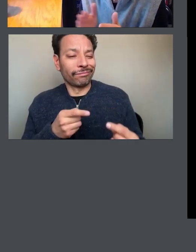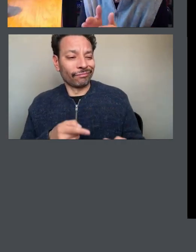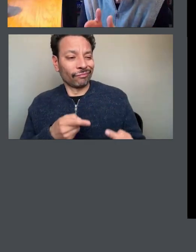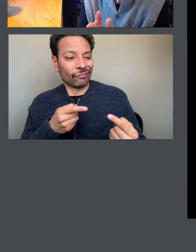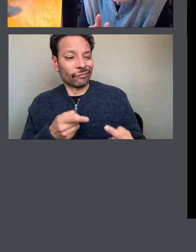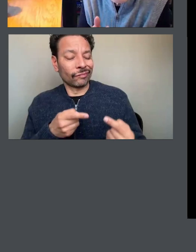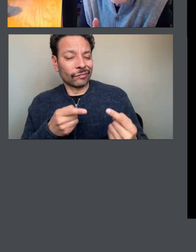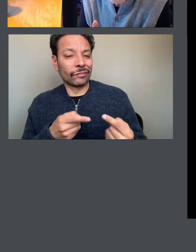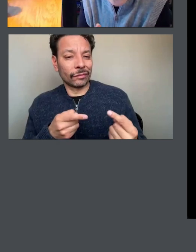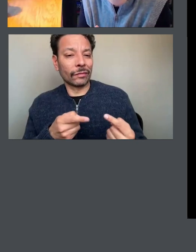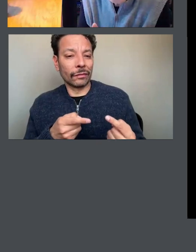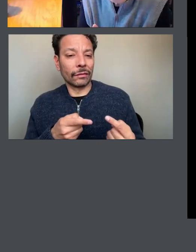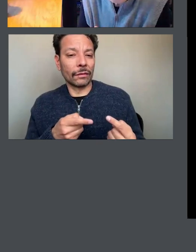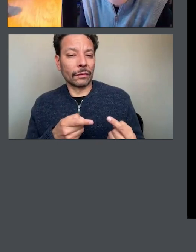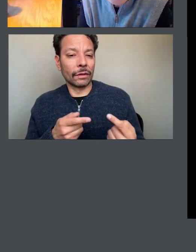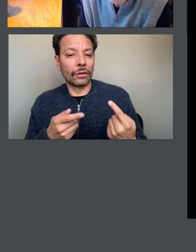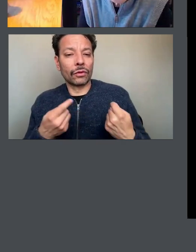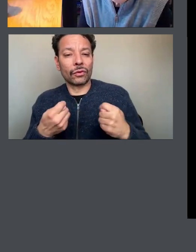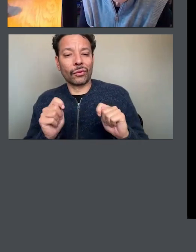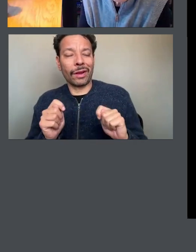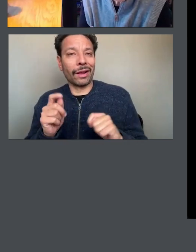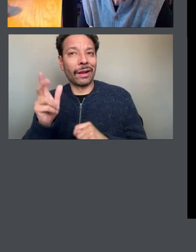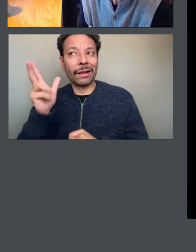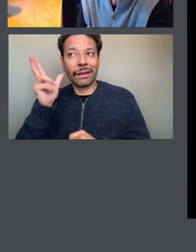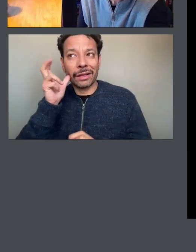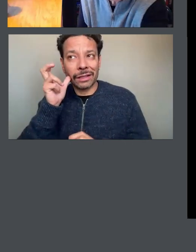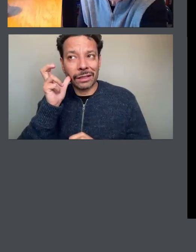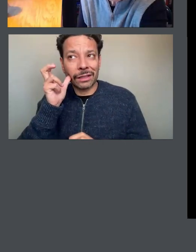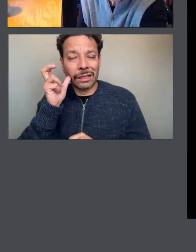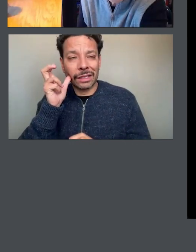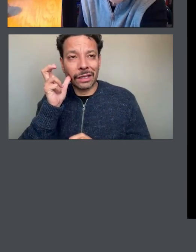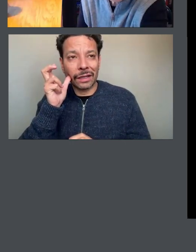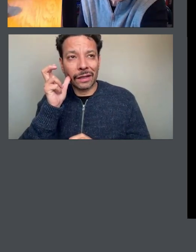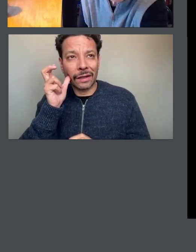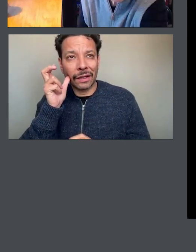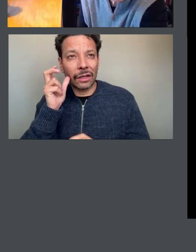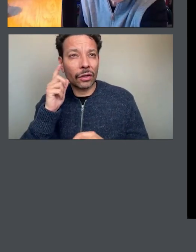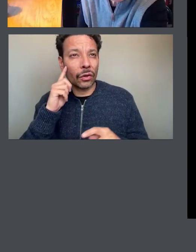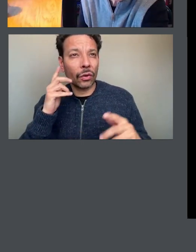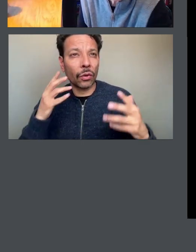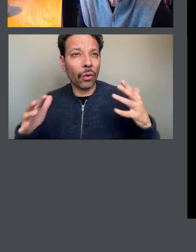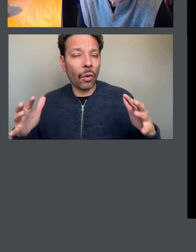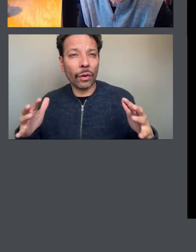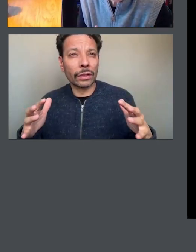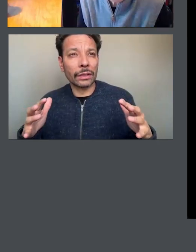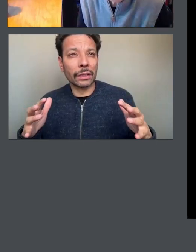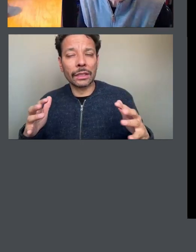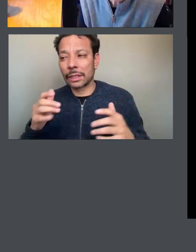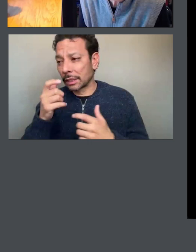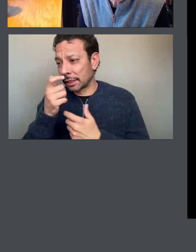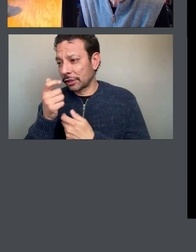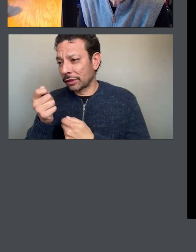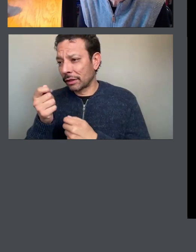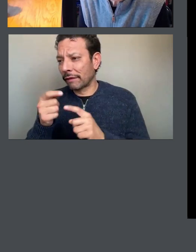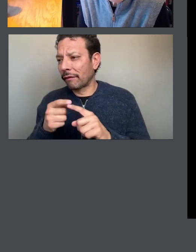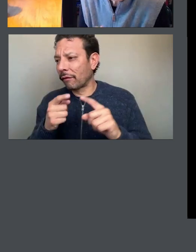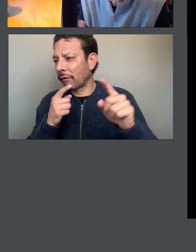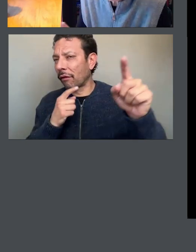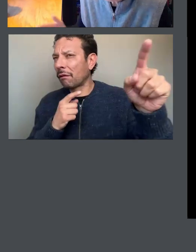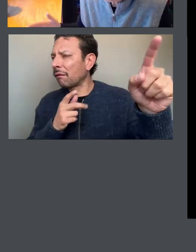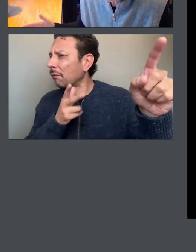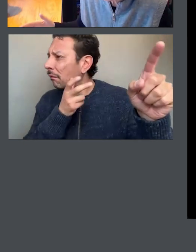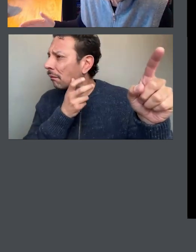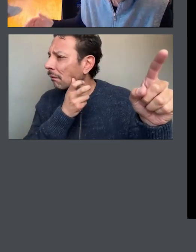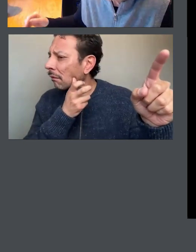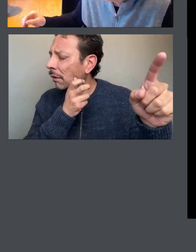with trying to listen when the noise of interest was far away. That was